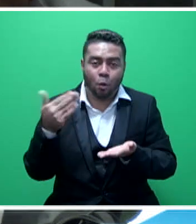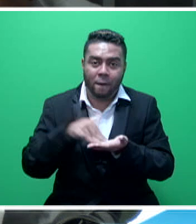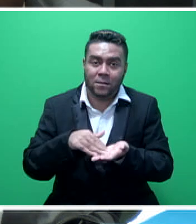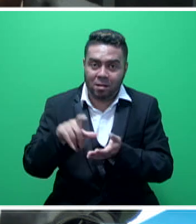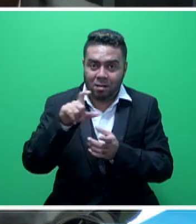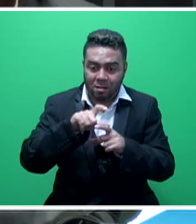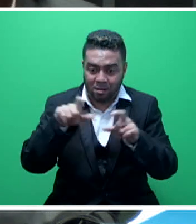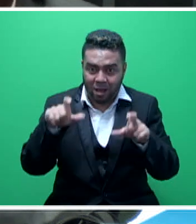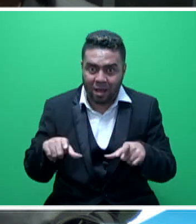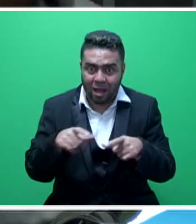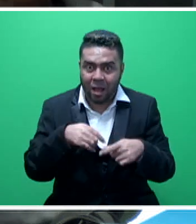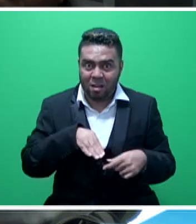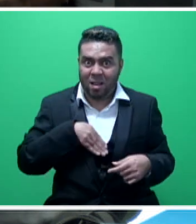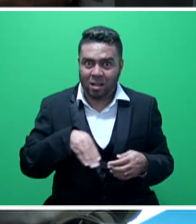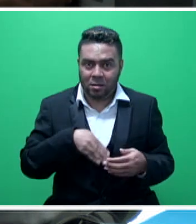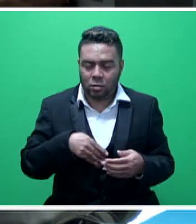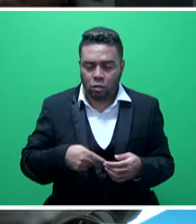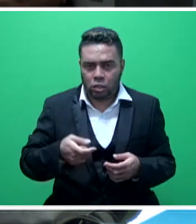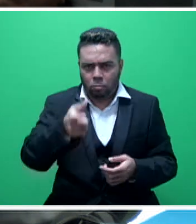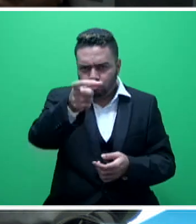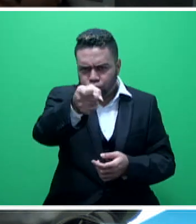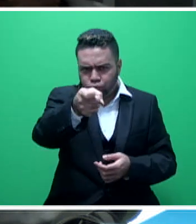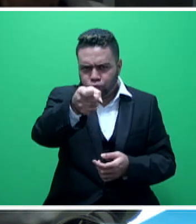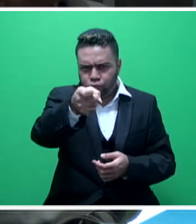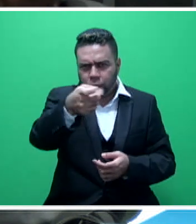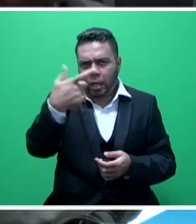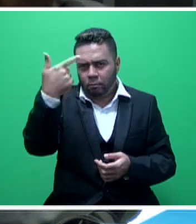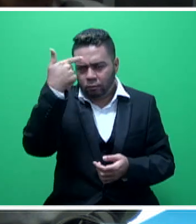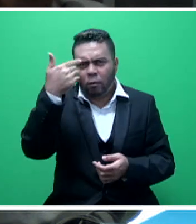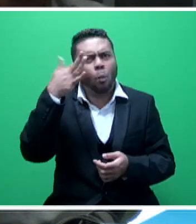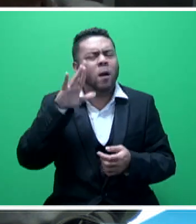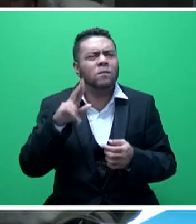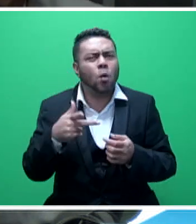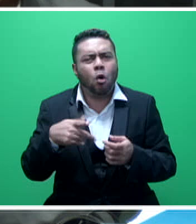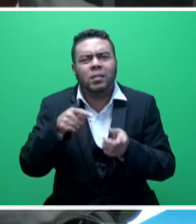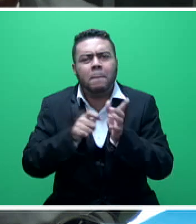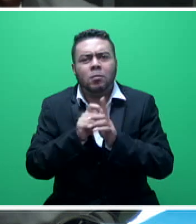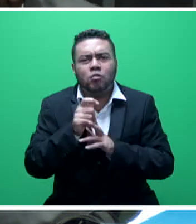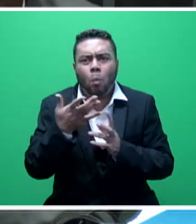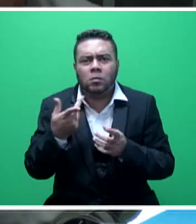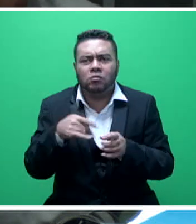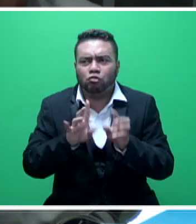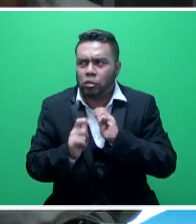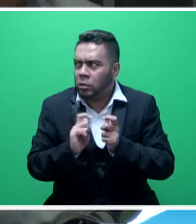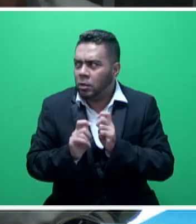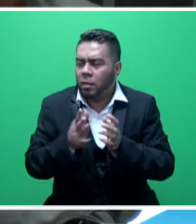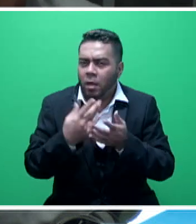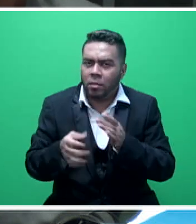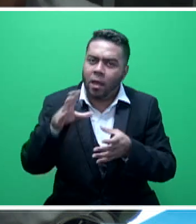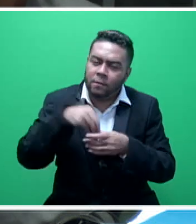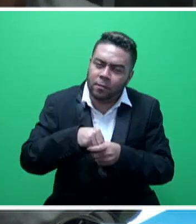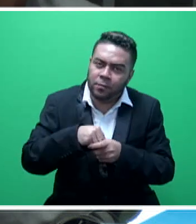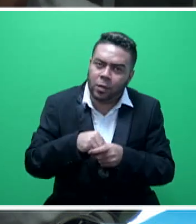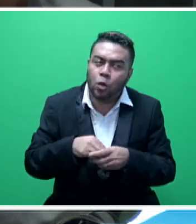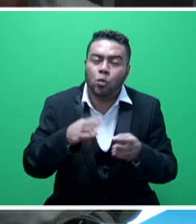officials taking their temperature readings and other information such as special dietary requirements. They then underwent normal